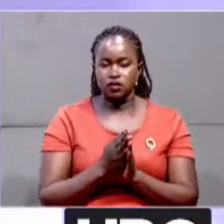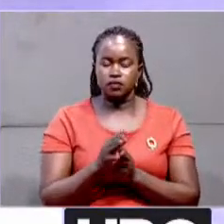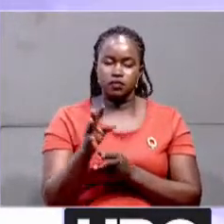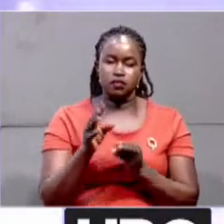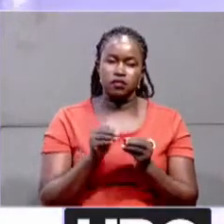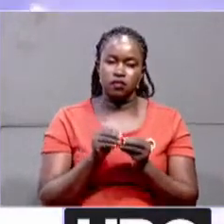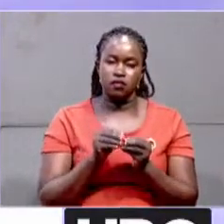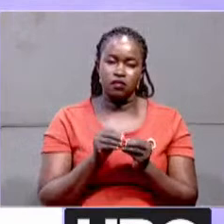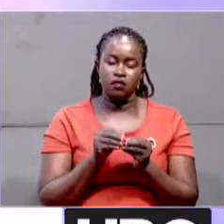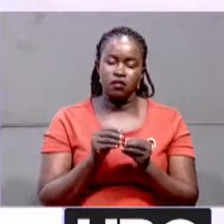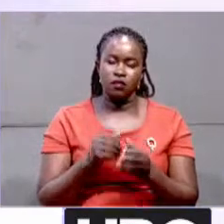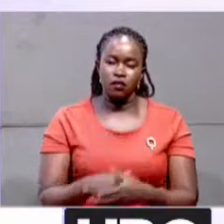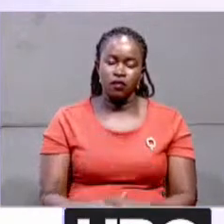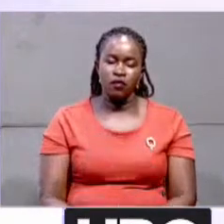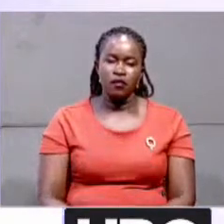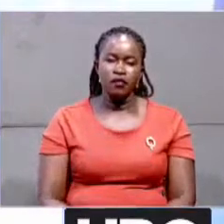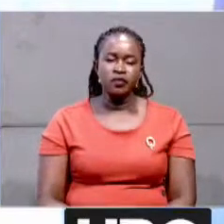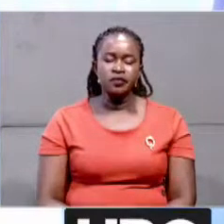for UBC.